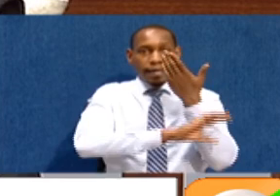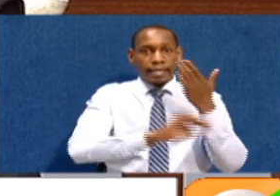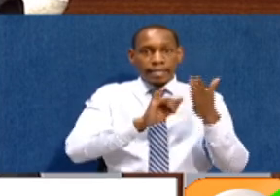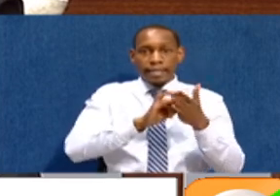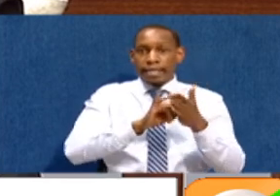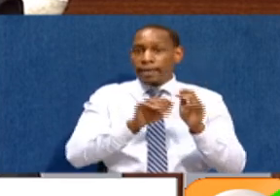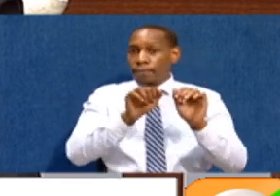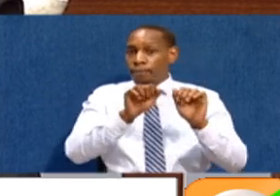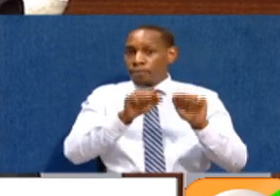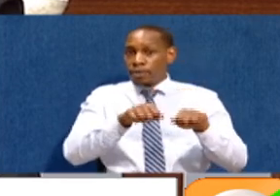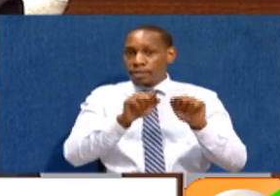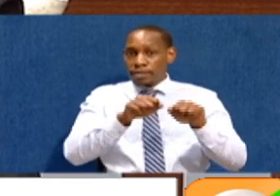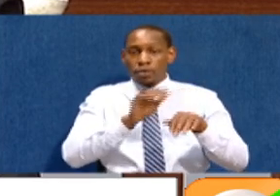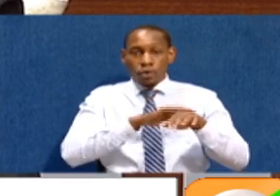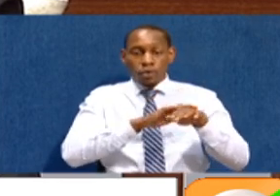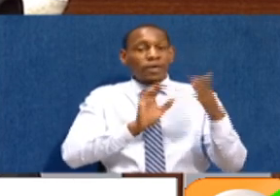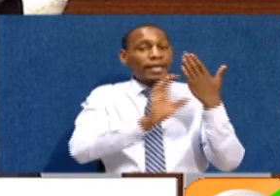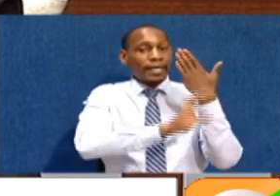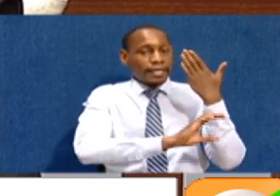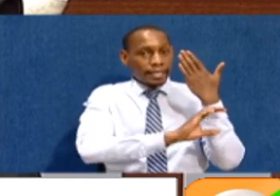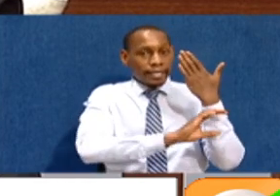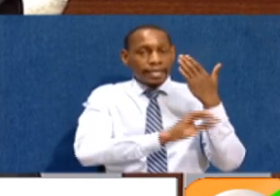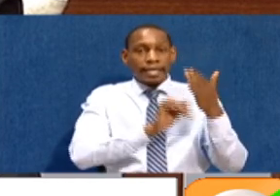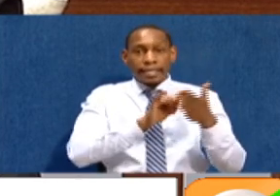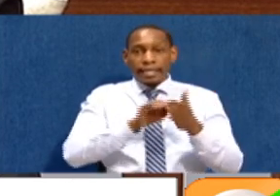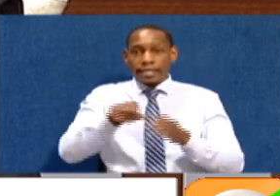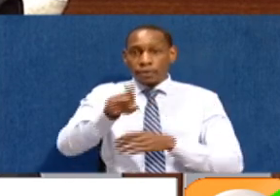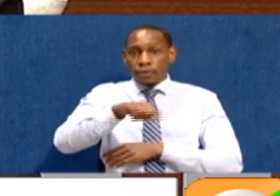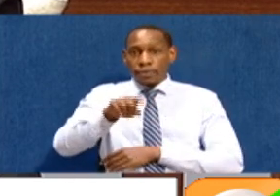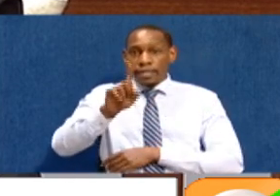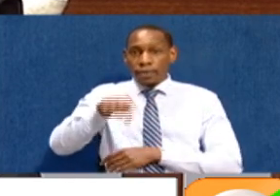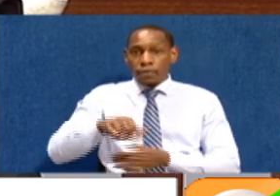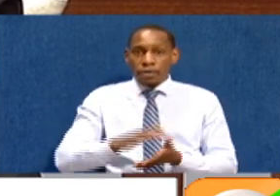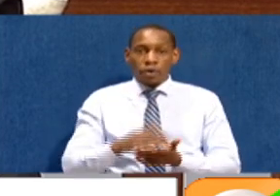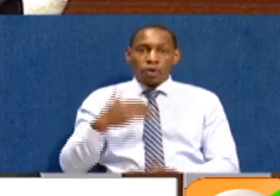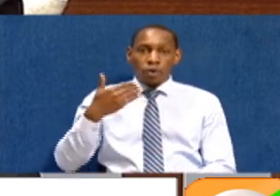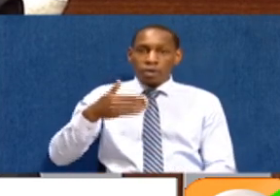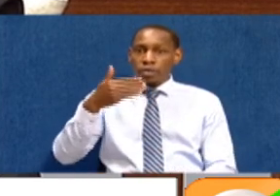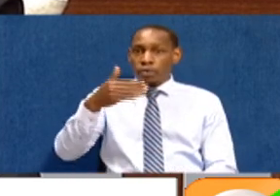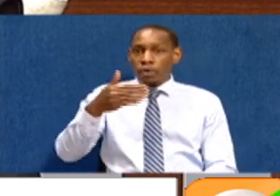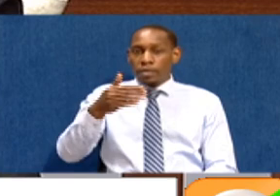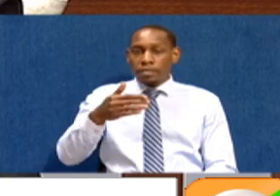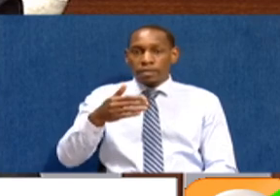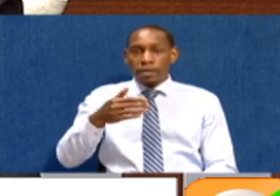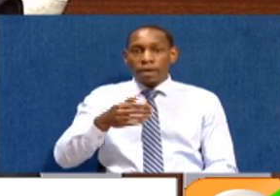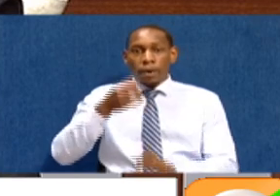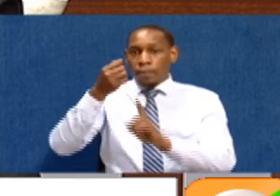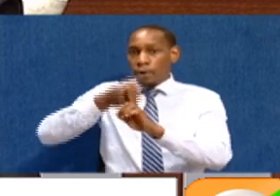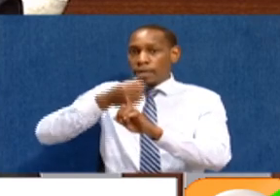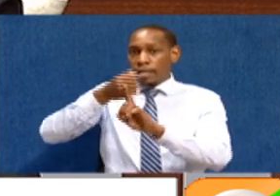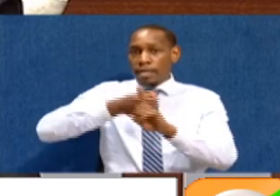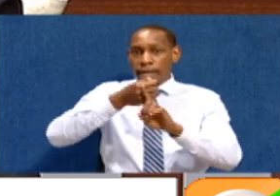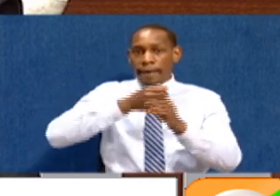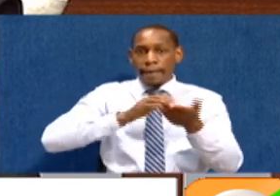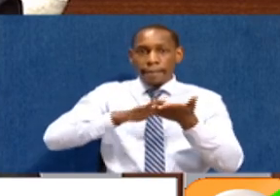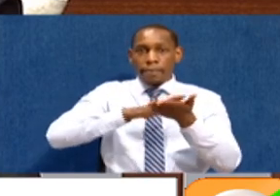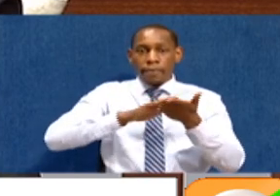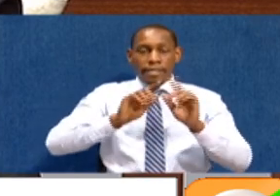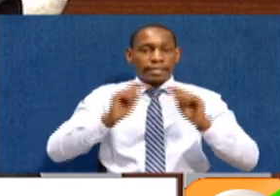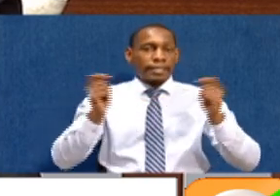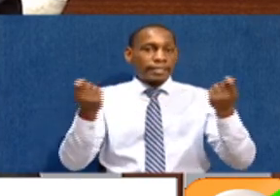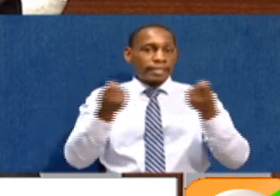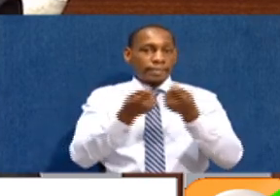is potentially a good country, is that we are constantly being mobilized on the basis of